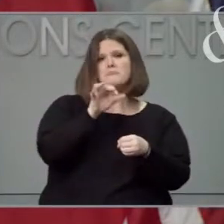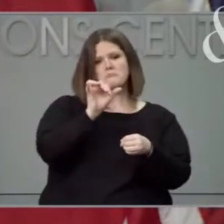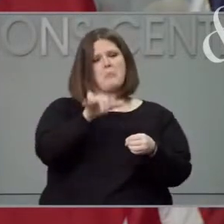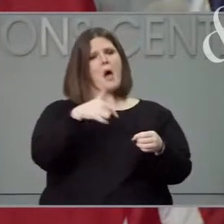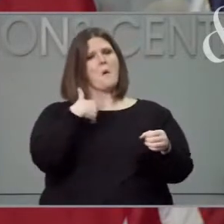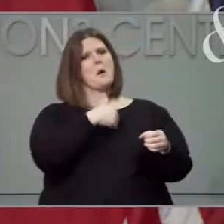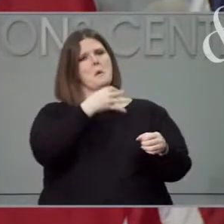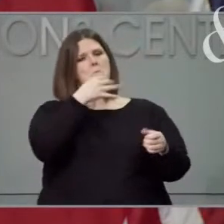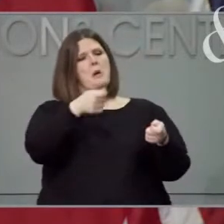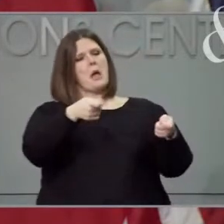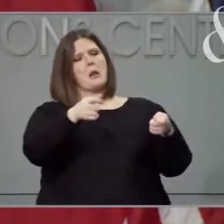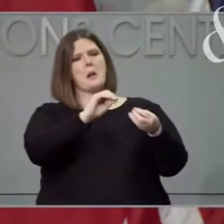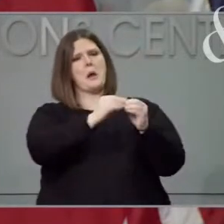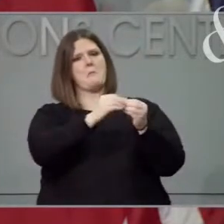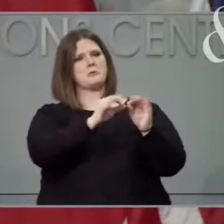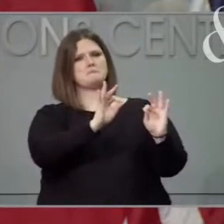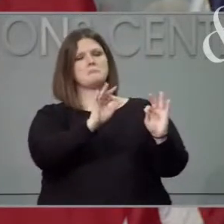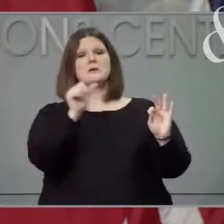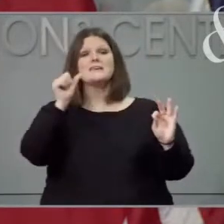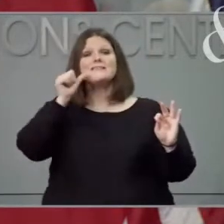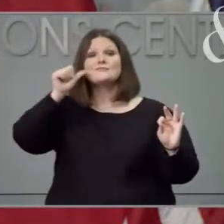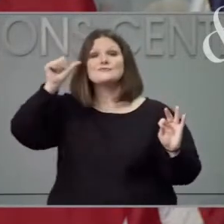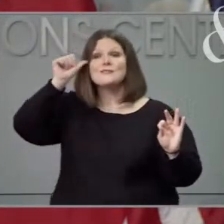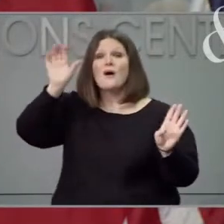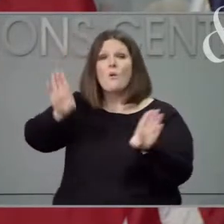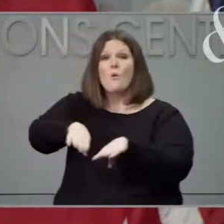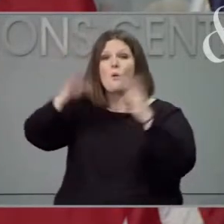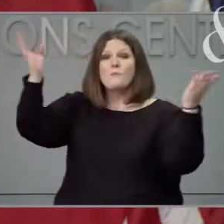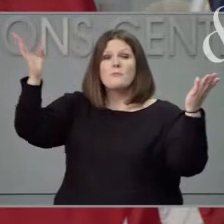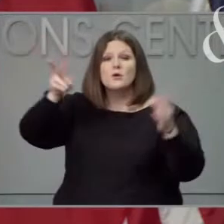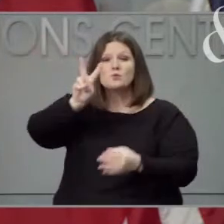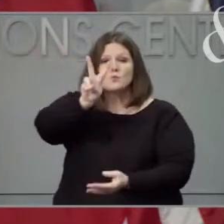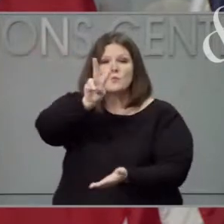manageable. Yesterday, we opened